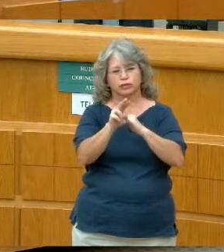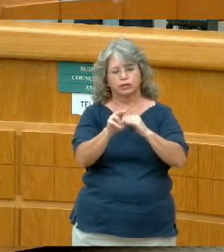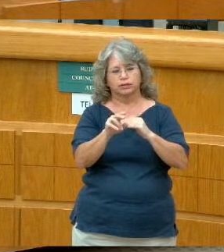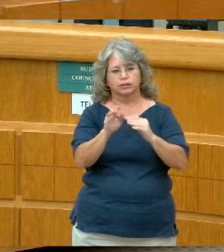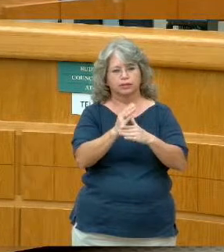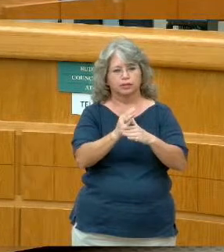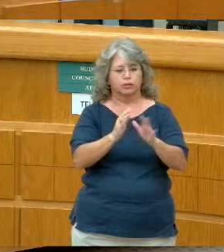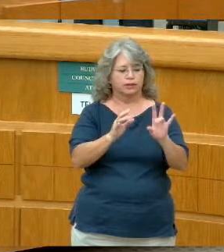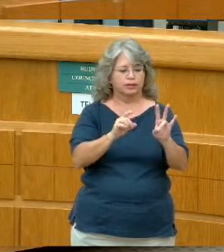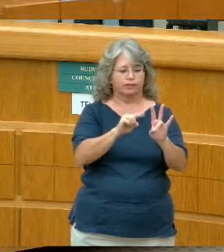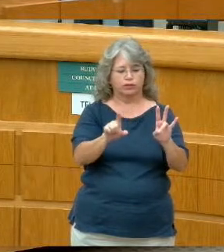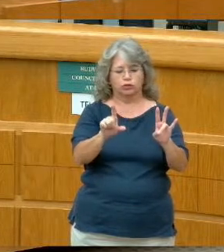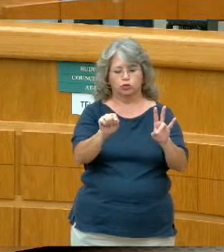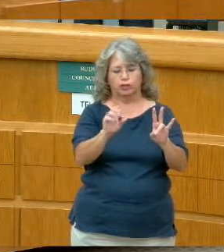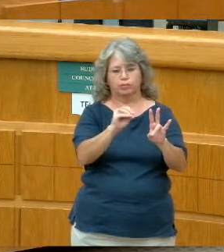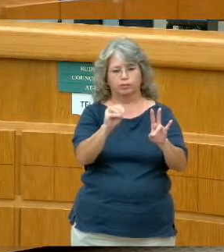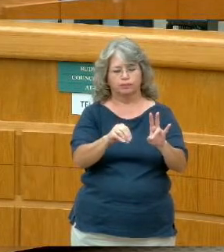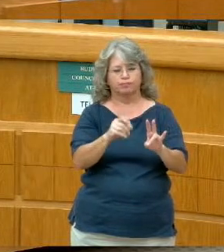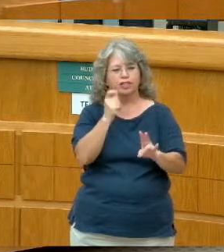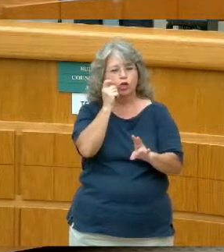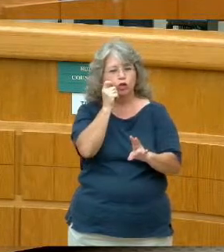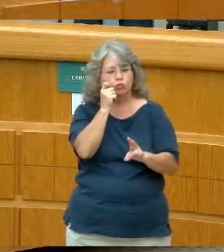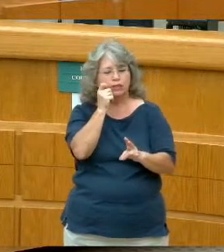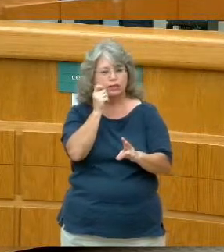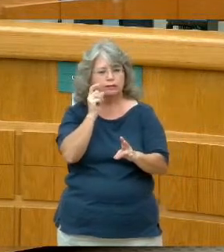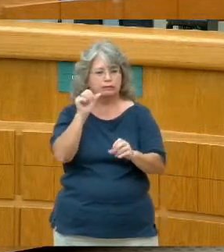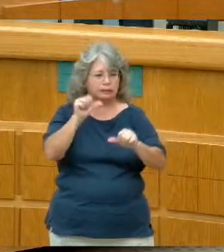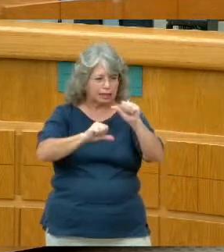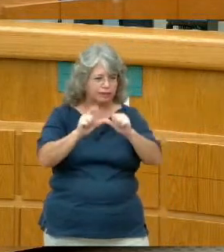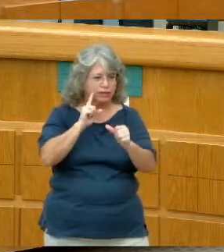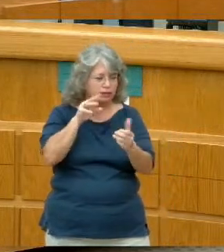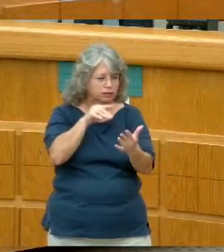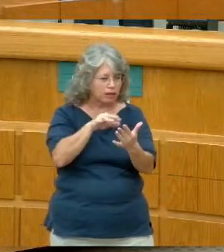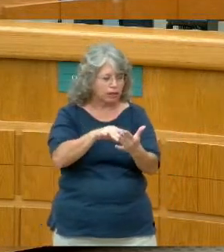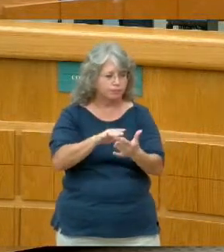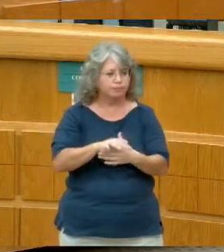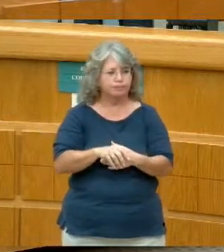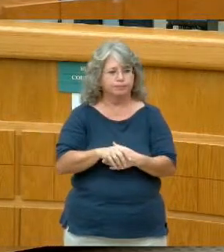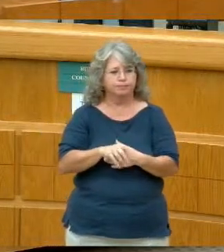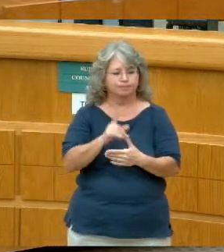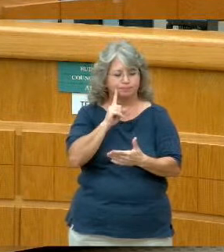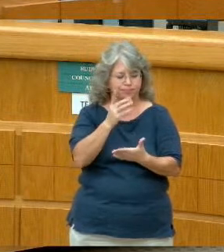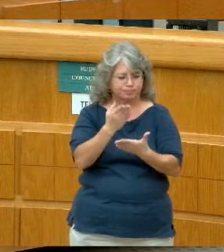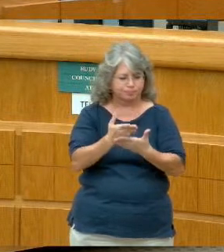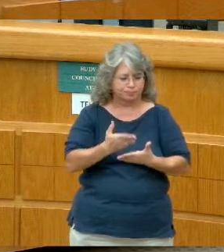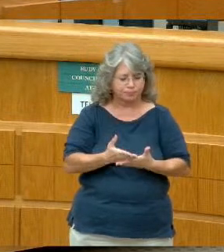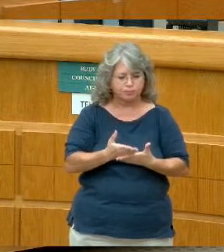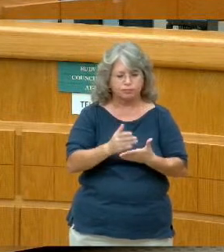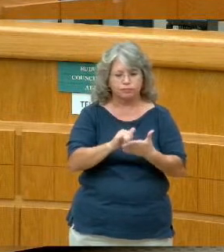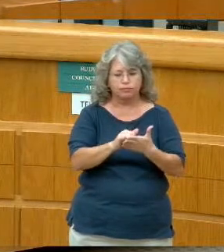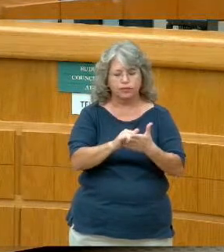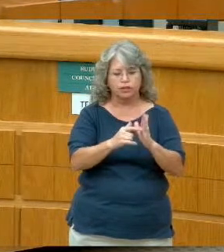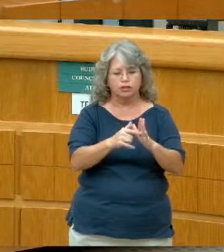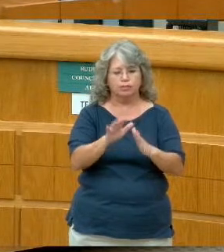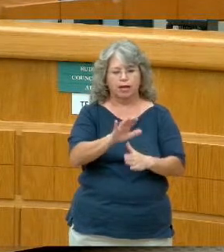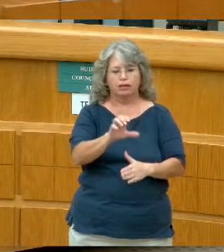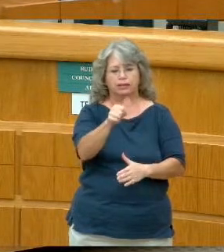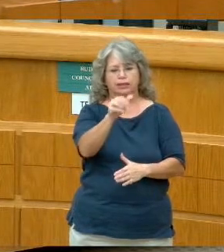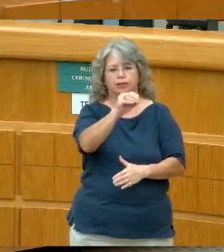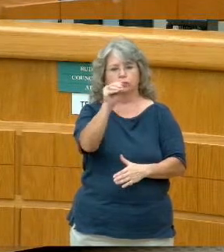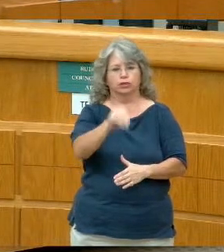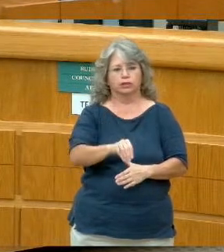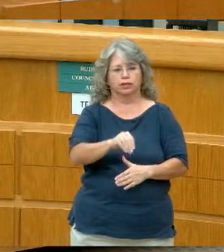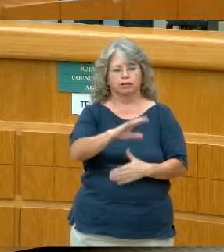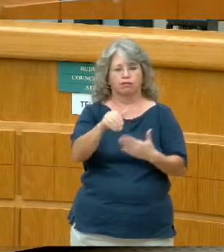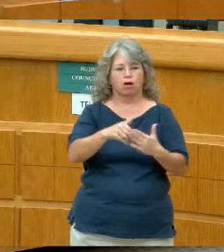and 20%. There was a recent scientific study that estimated, I believe it came out last week, that 10%